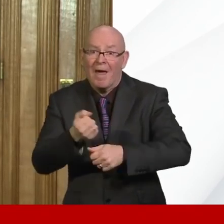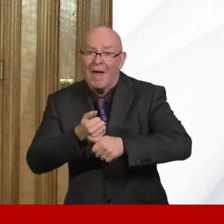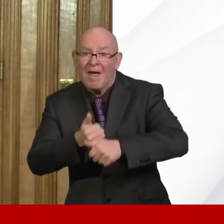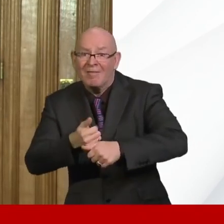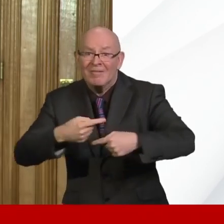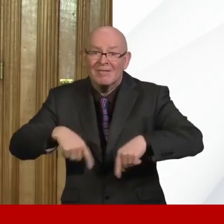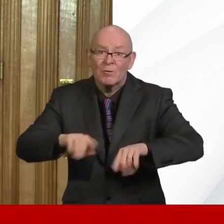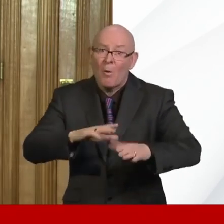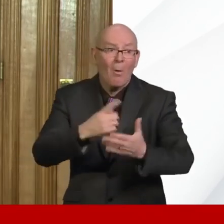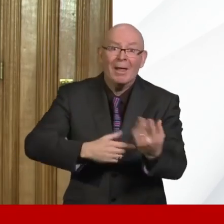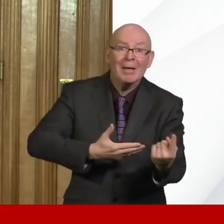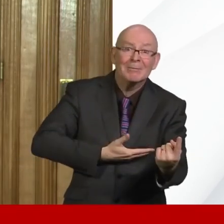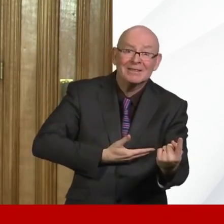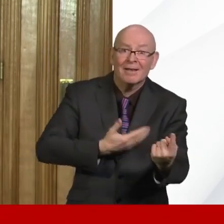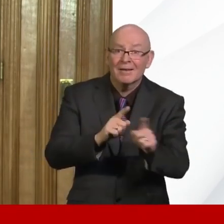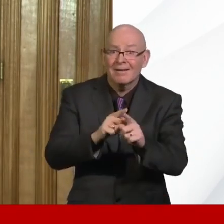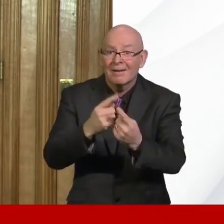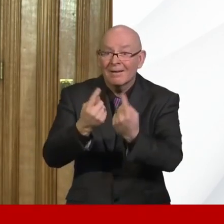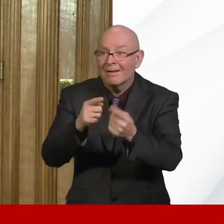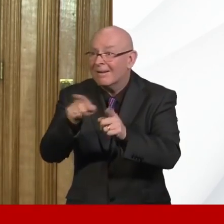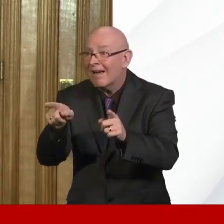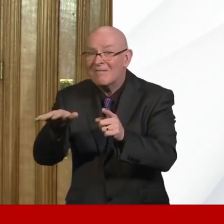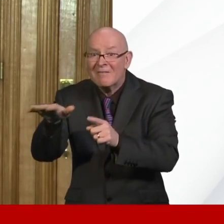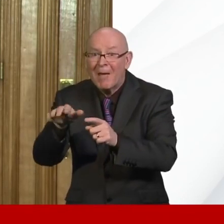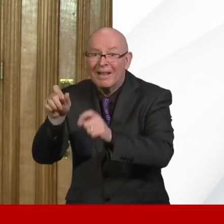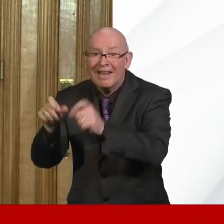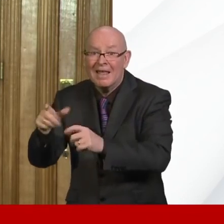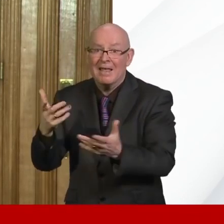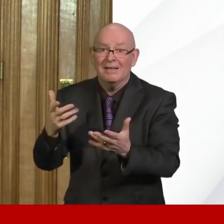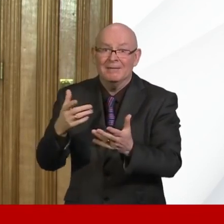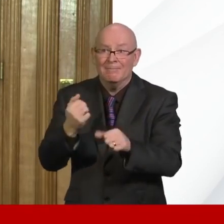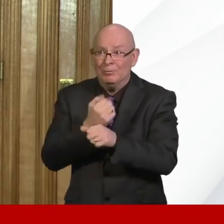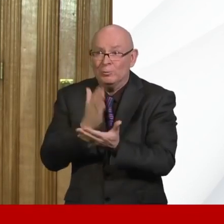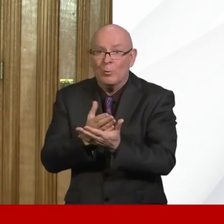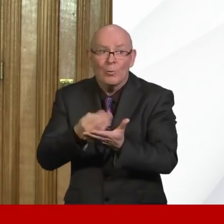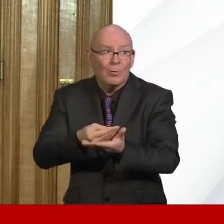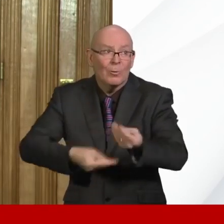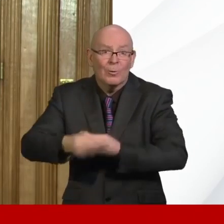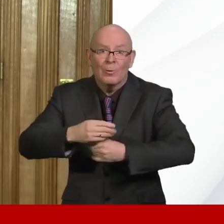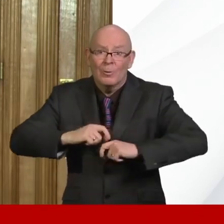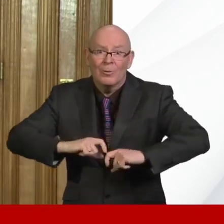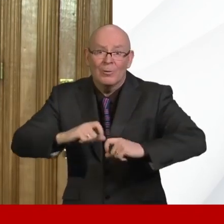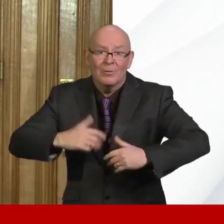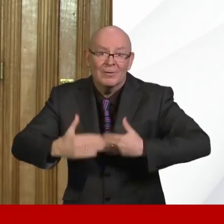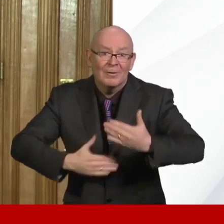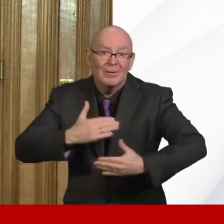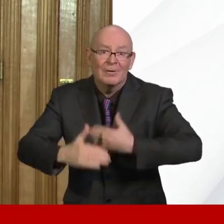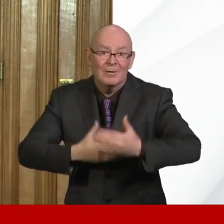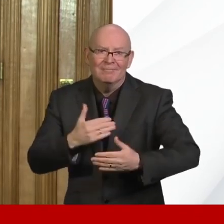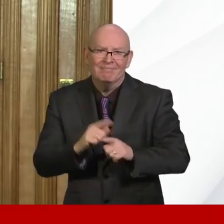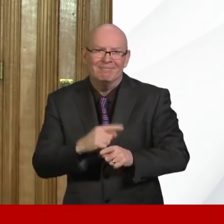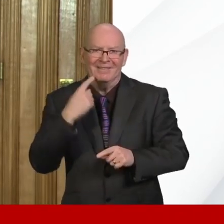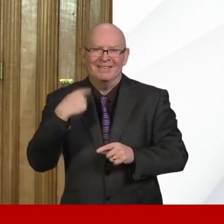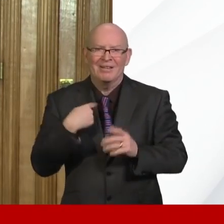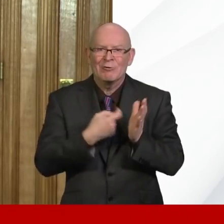relatives who may be particularly vulnerable, fall into some of the vulnerable groups. And I know that's going to be difficult too. And I want